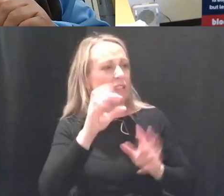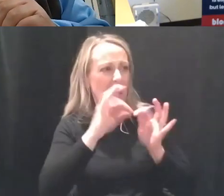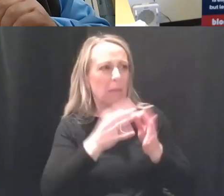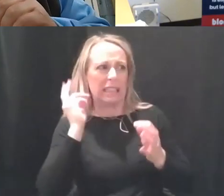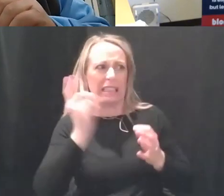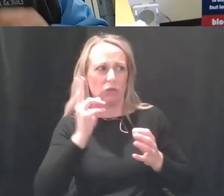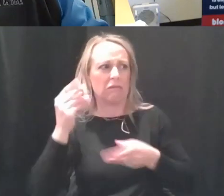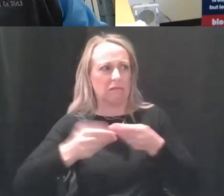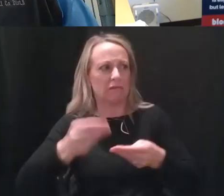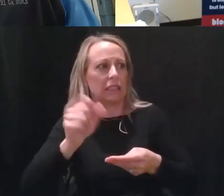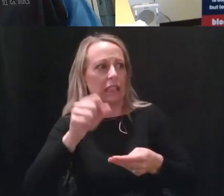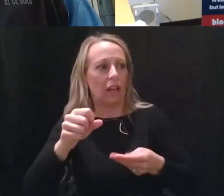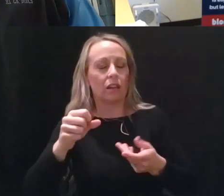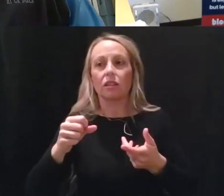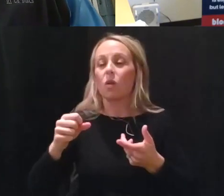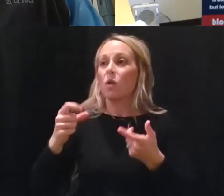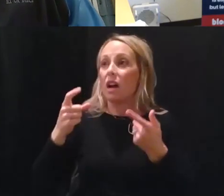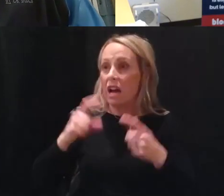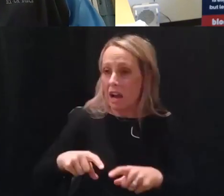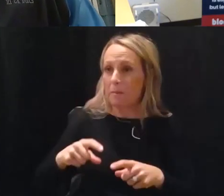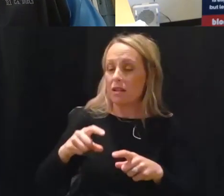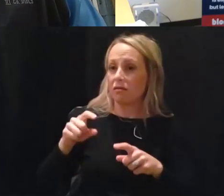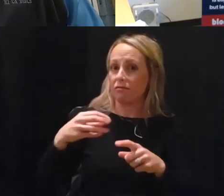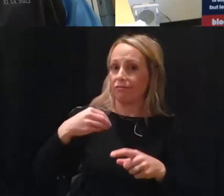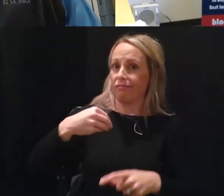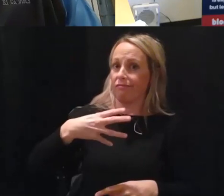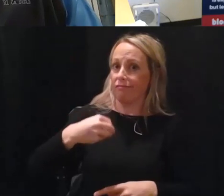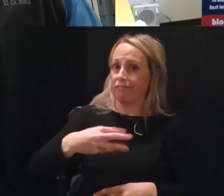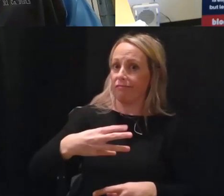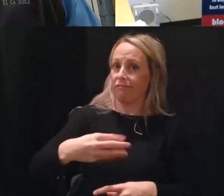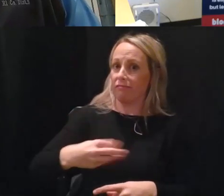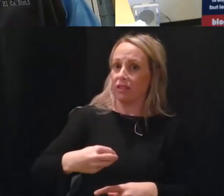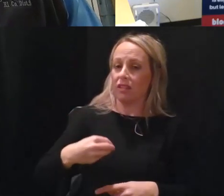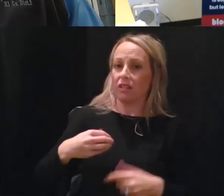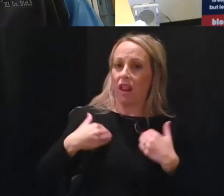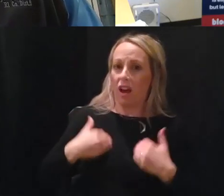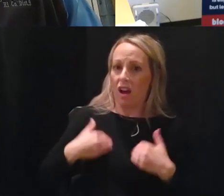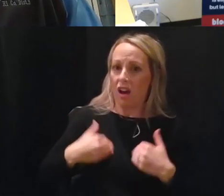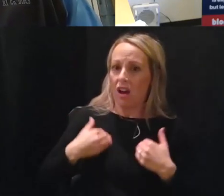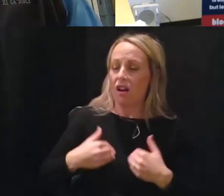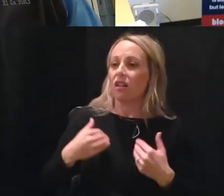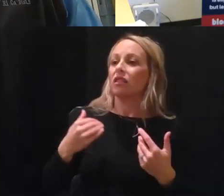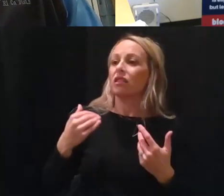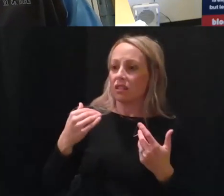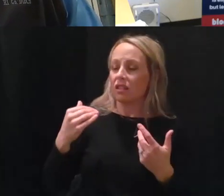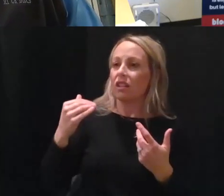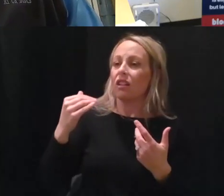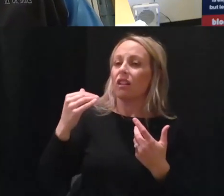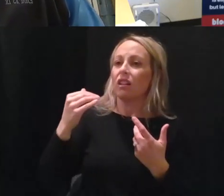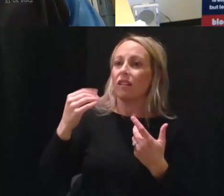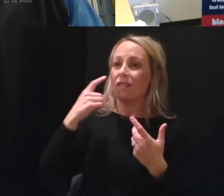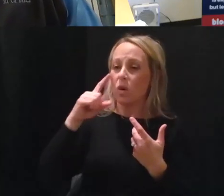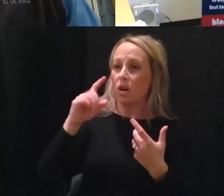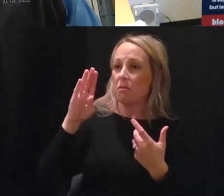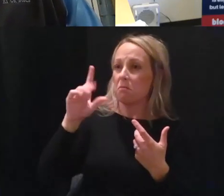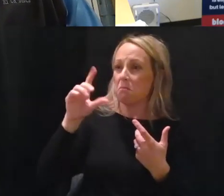clear. And then I was back in the room and they're doing more testing, and a lady walked in and says, "Do you have a family's history of heart attacks?" I